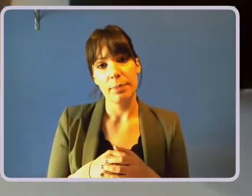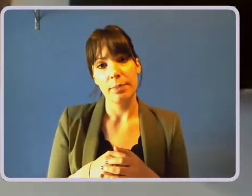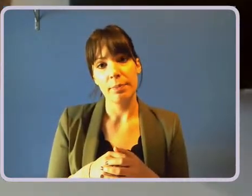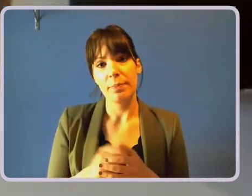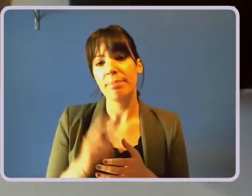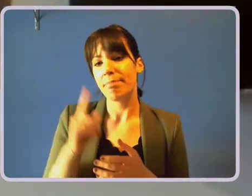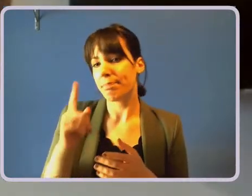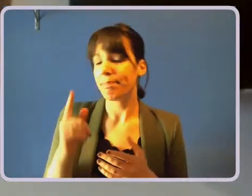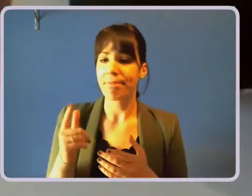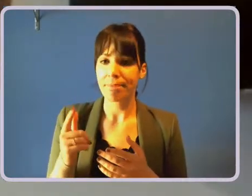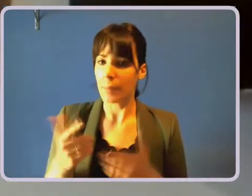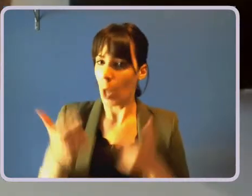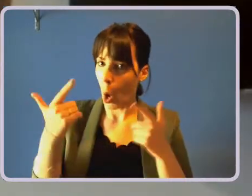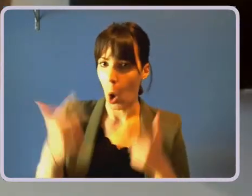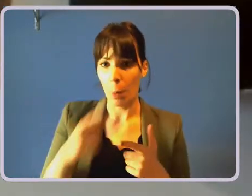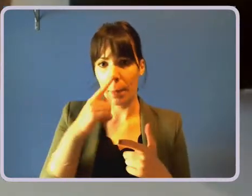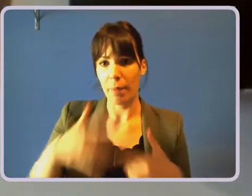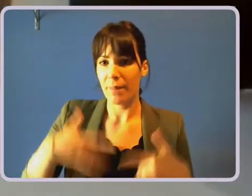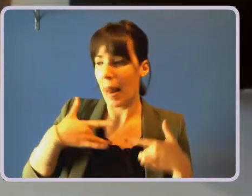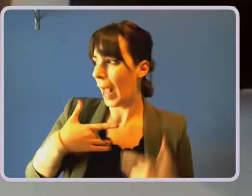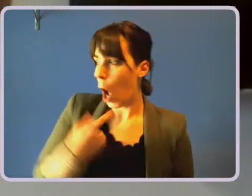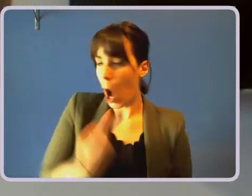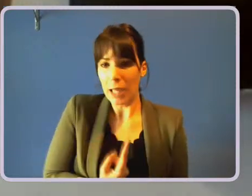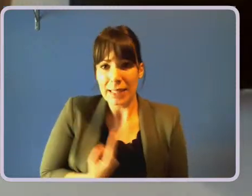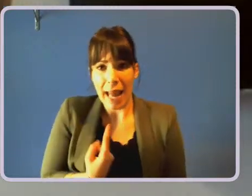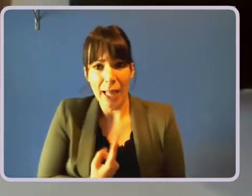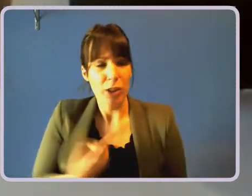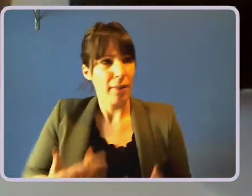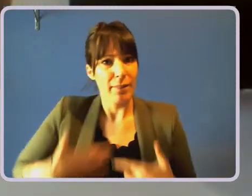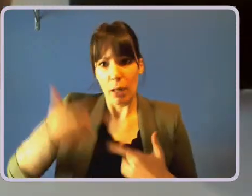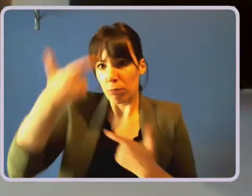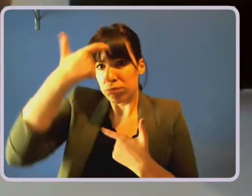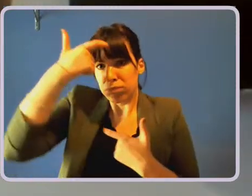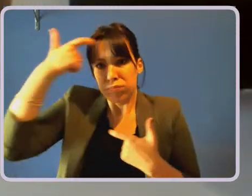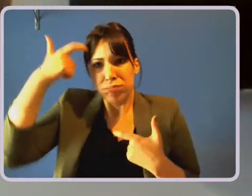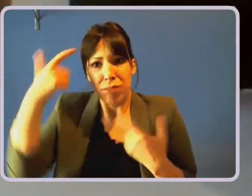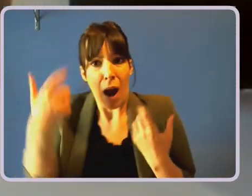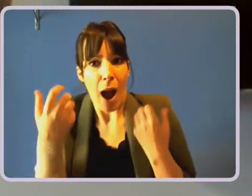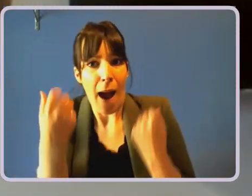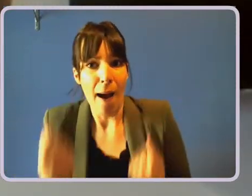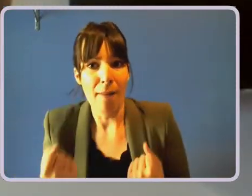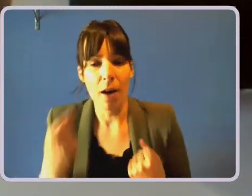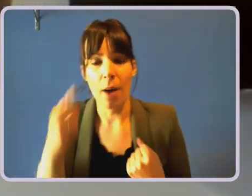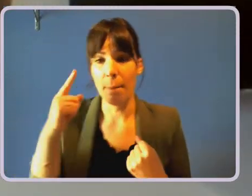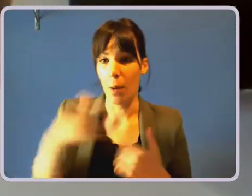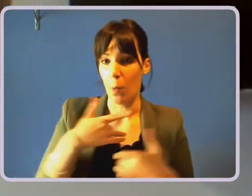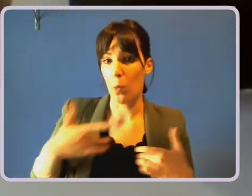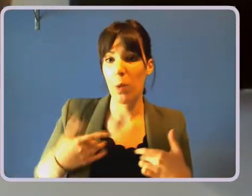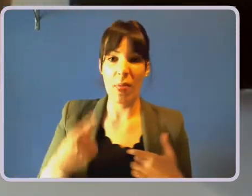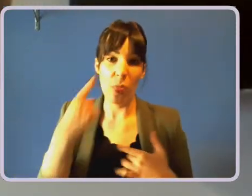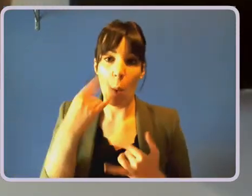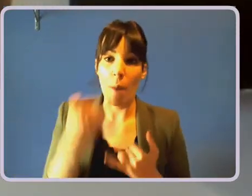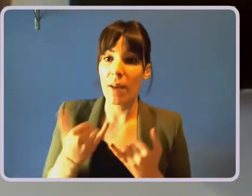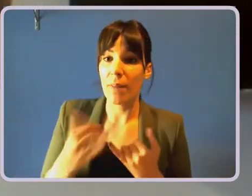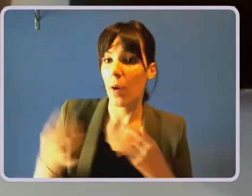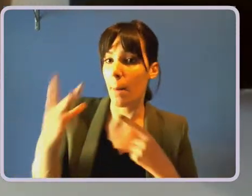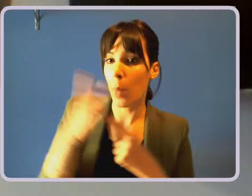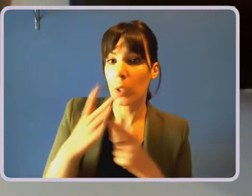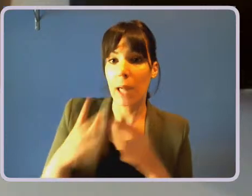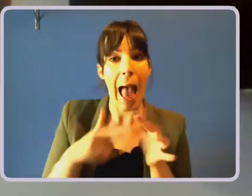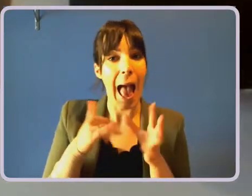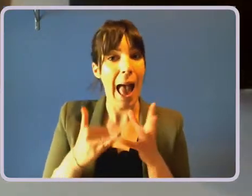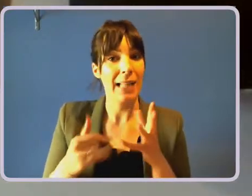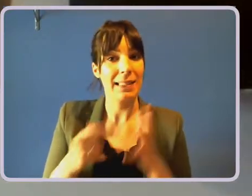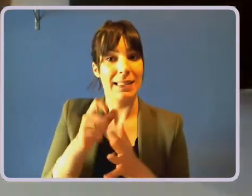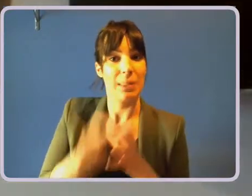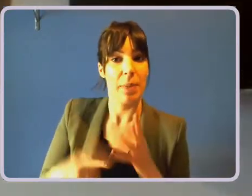of trauma with regard to that. We just felt it was really important that as a disability advocacy service, that the voices of people with disabilities were